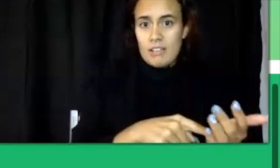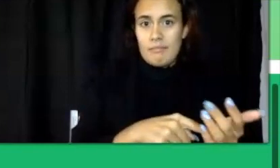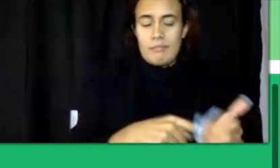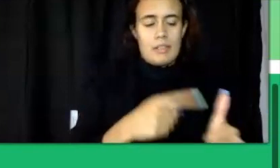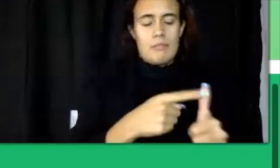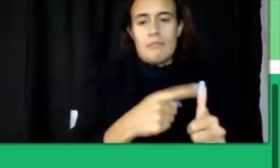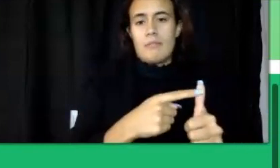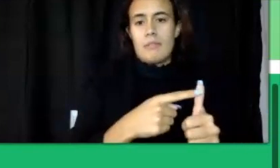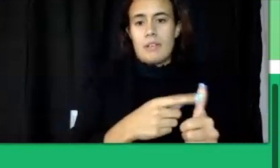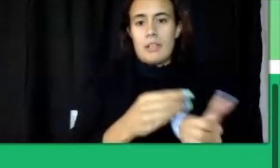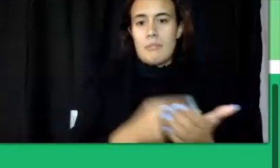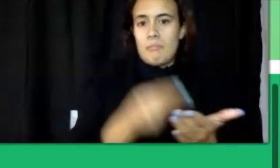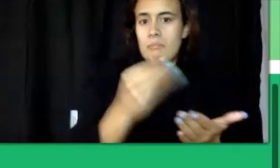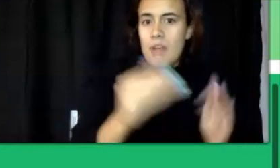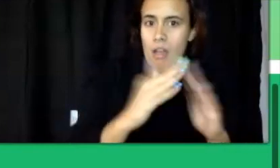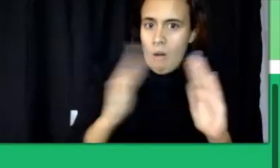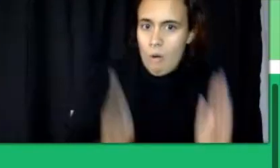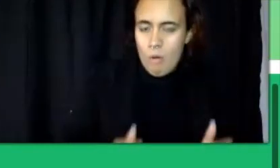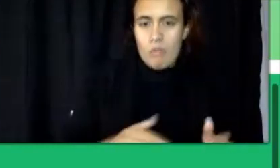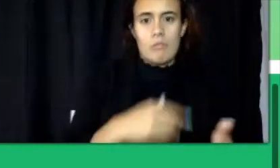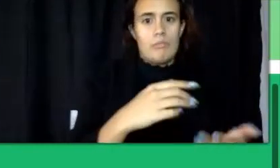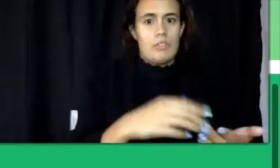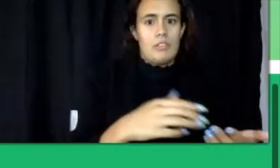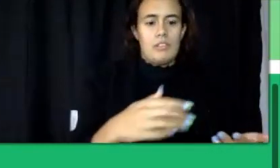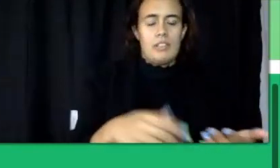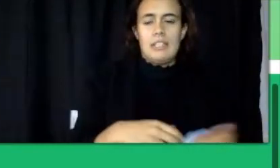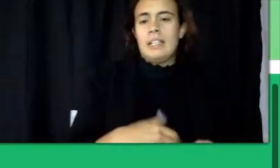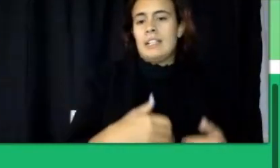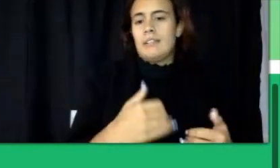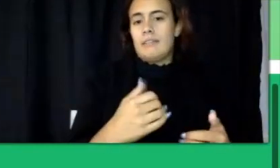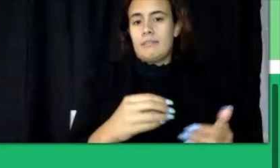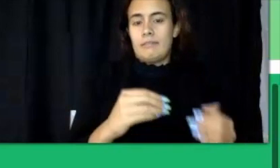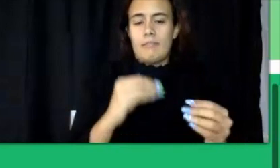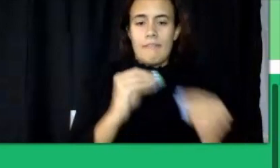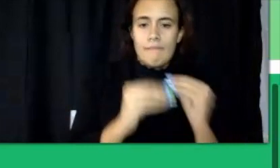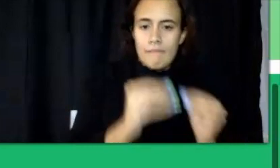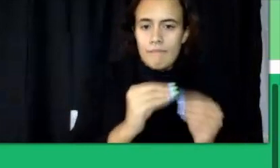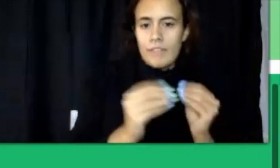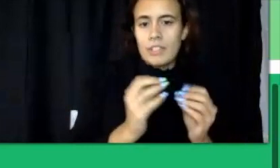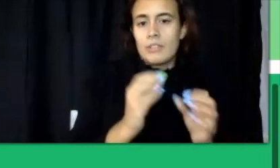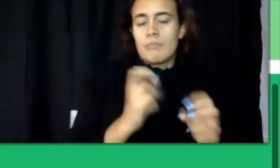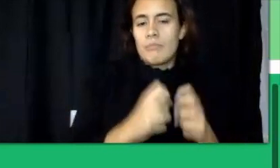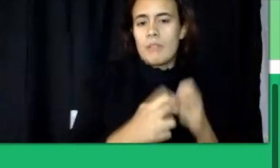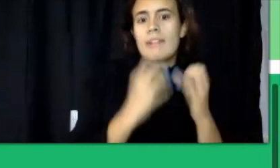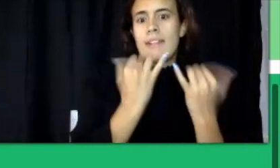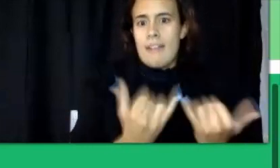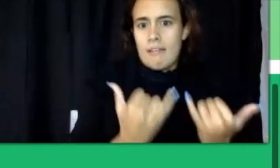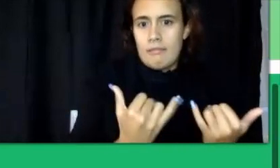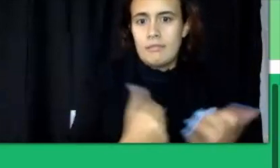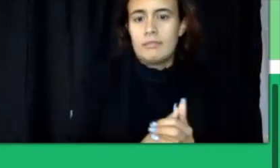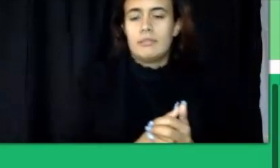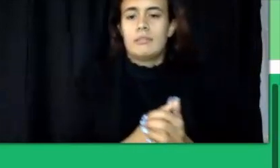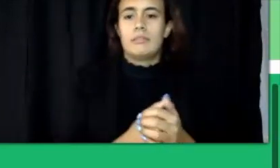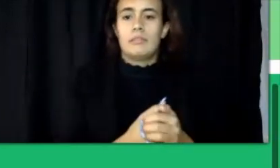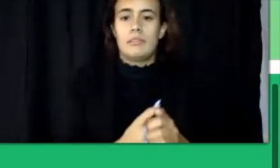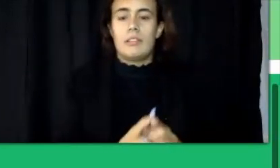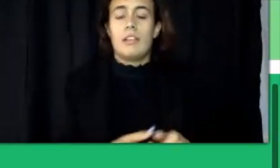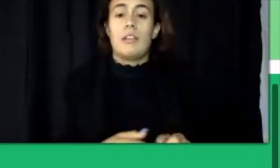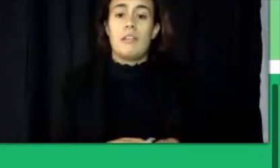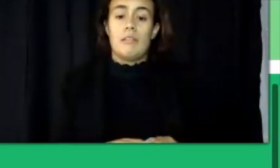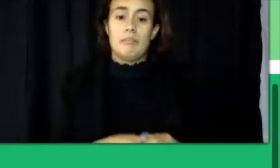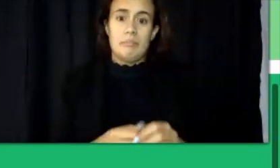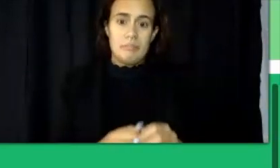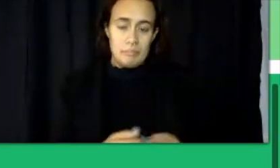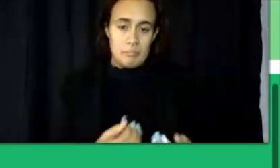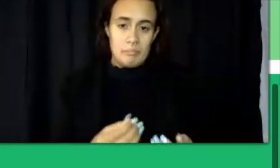and rent apartments. So it's like, let's fix the problem by giving people a break. As you mentioned, like a lot of people are really going to be